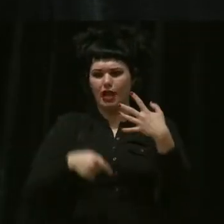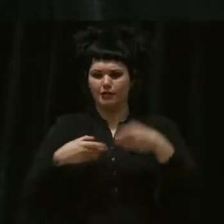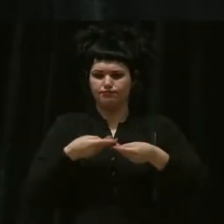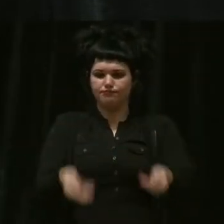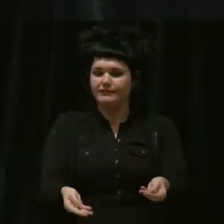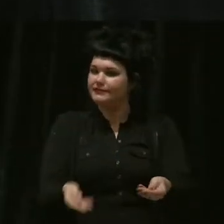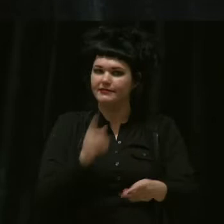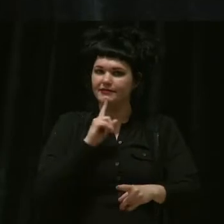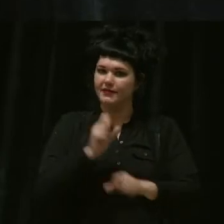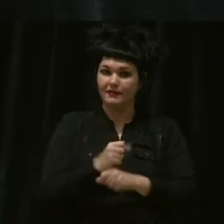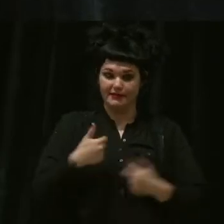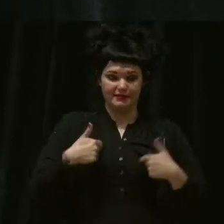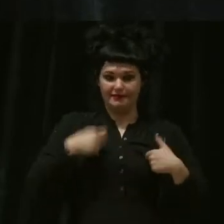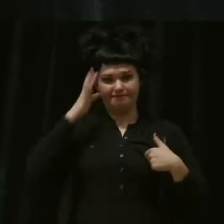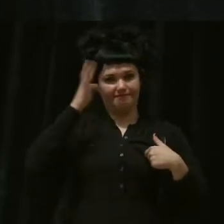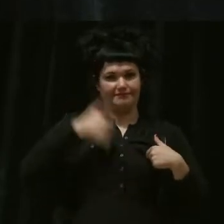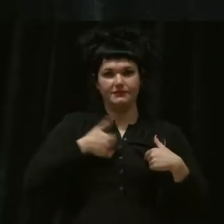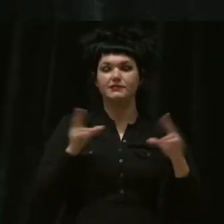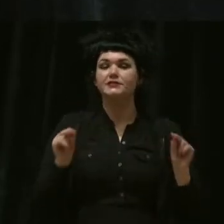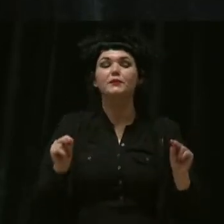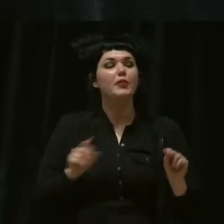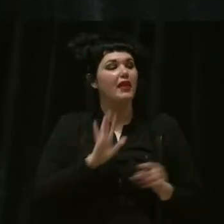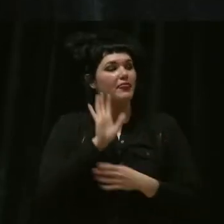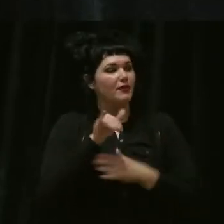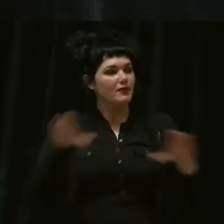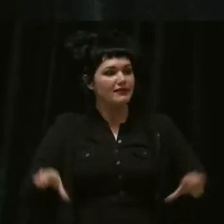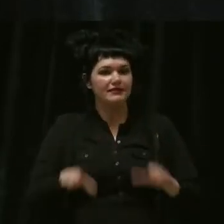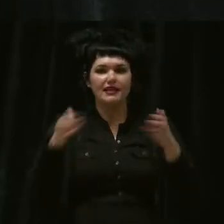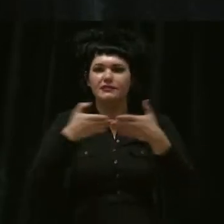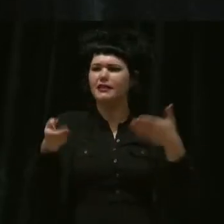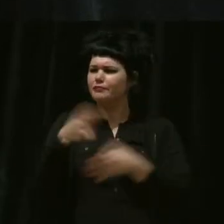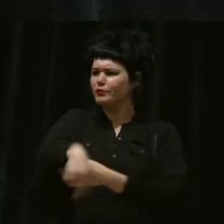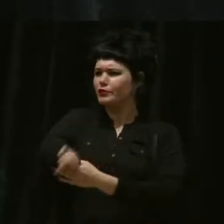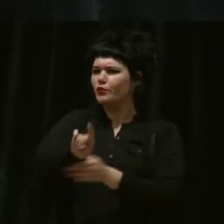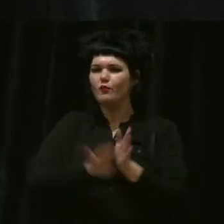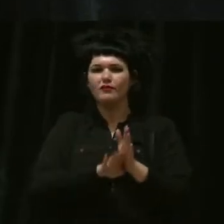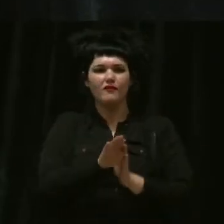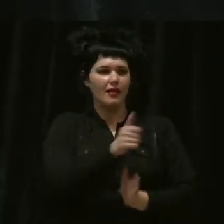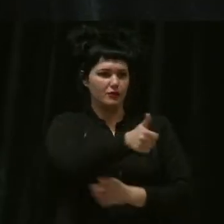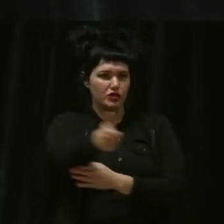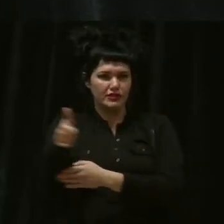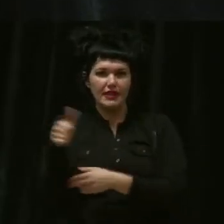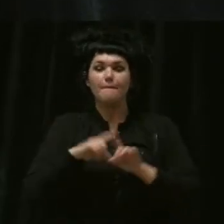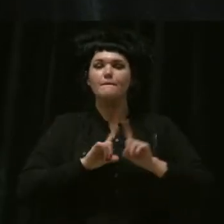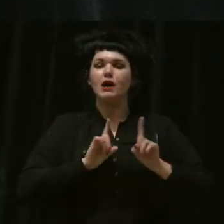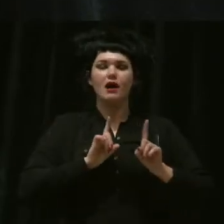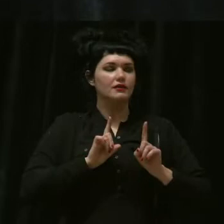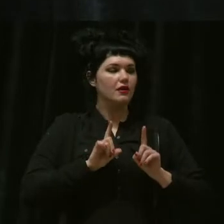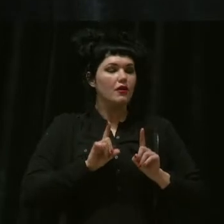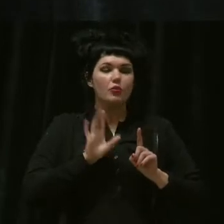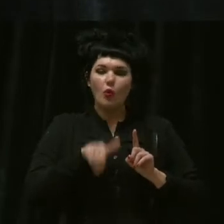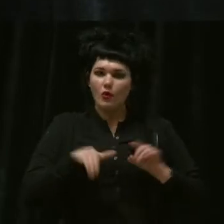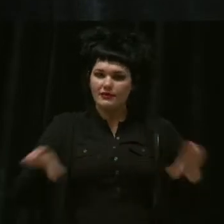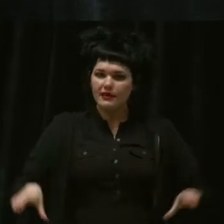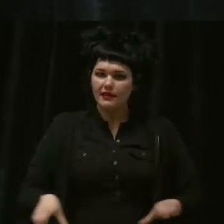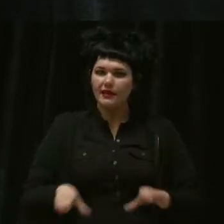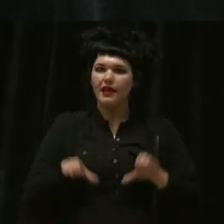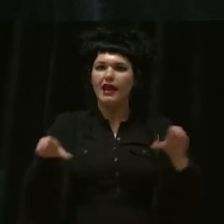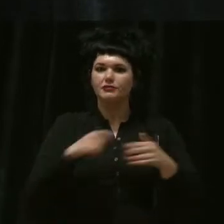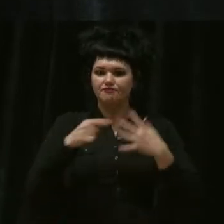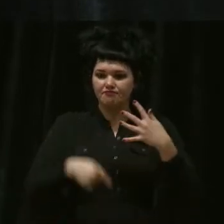my action items. These are action items that you all developed yourselves. But those action items also